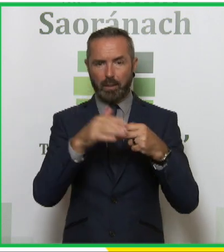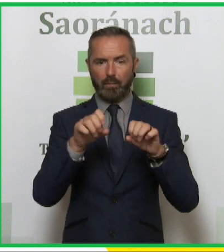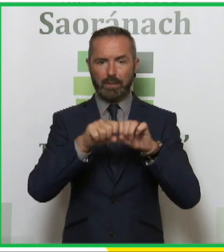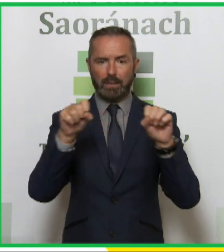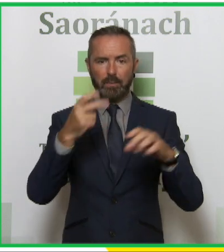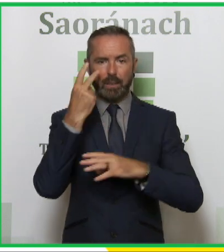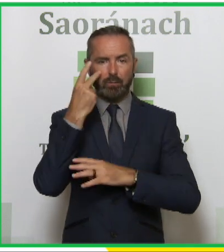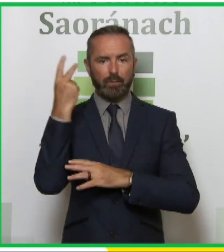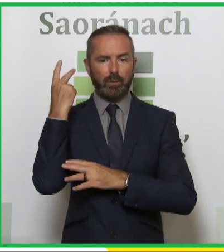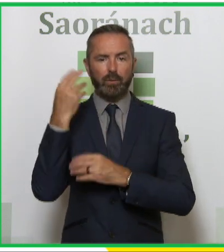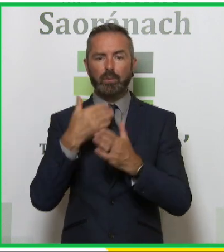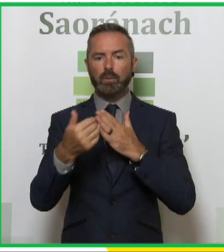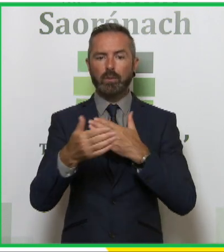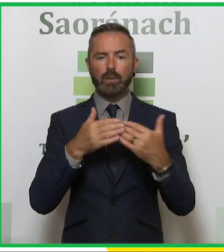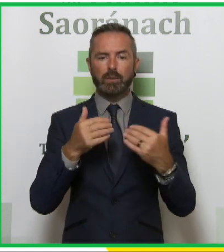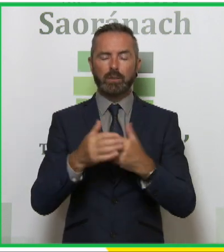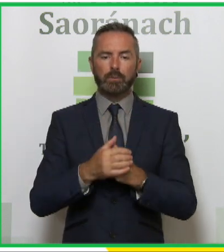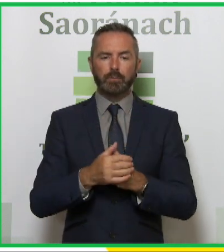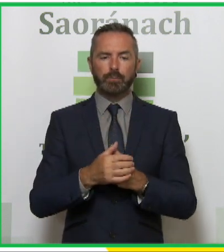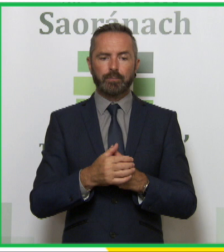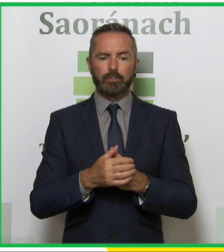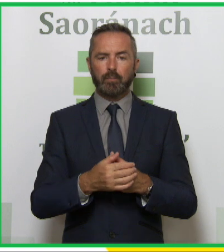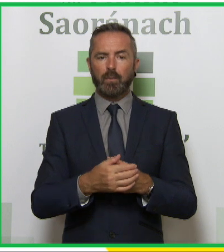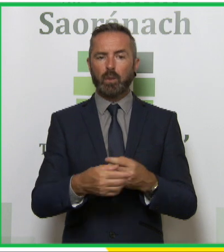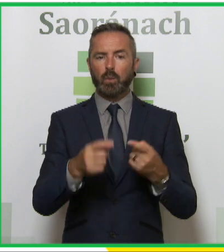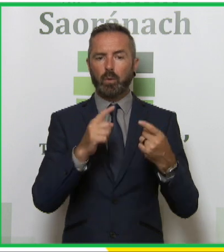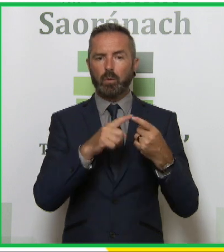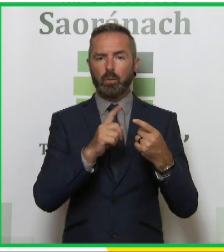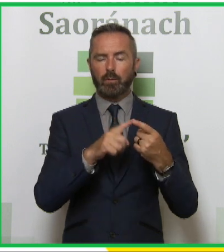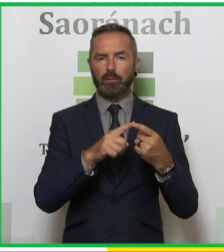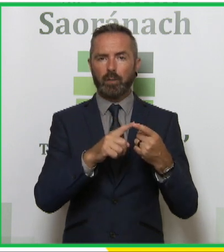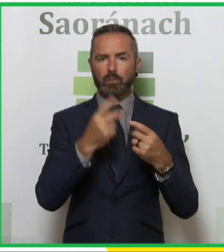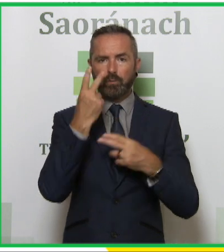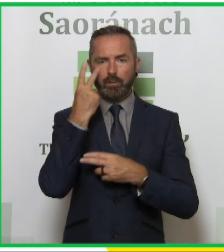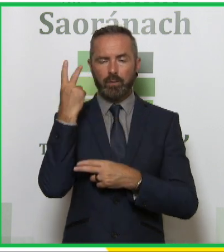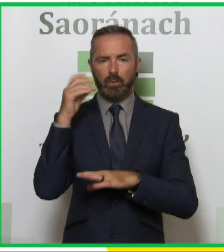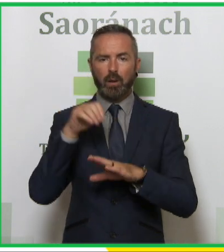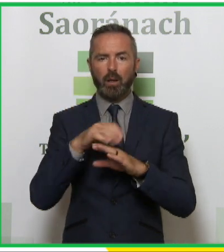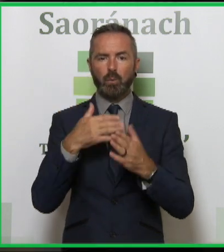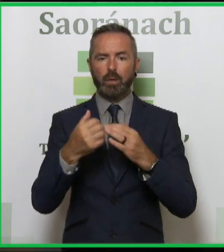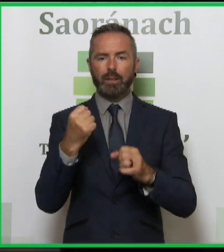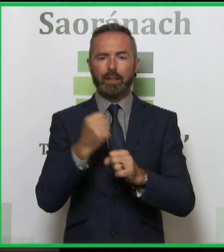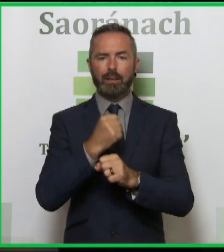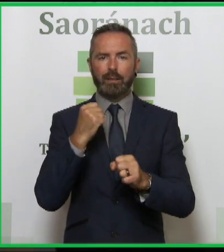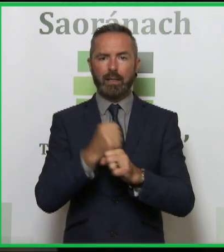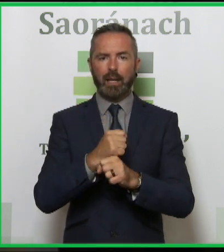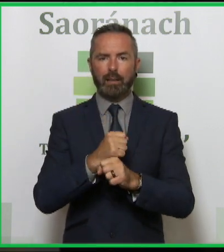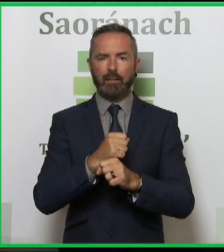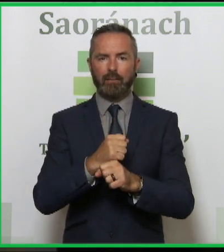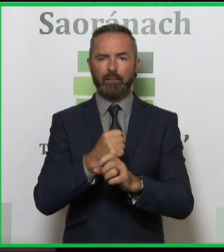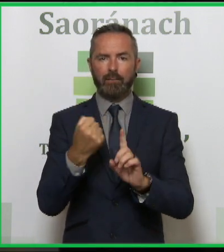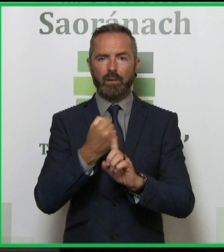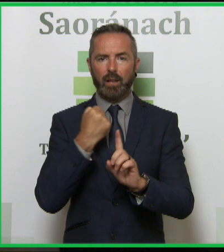reviews that we've commissioned. One on gang violence, and that informed